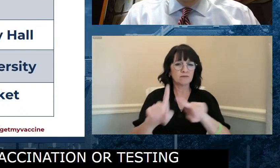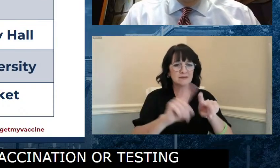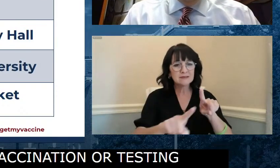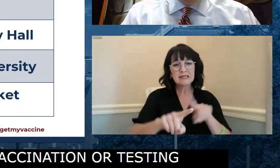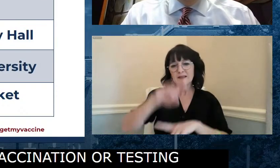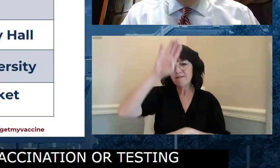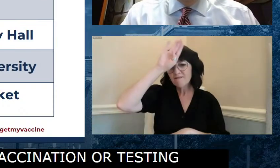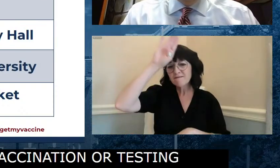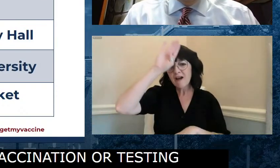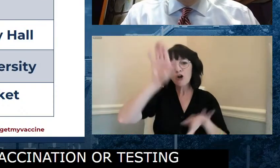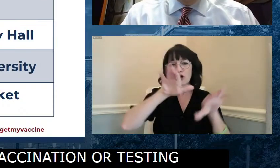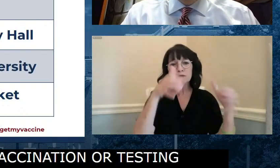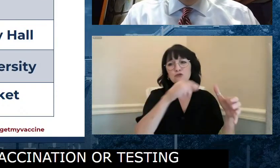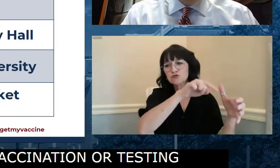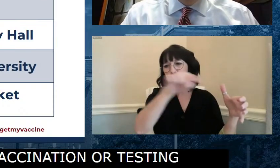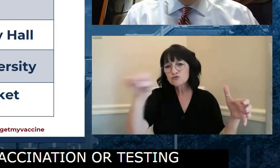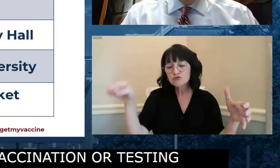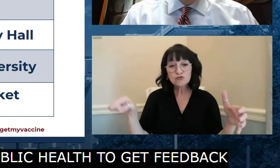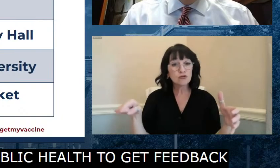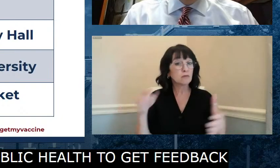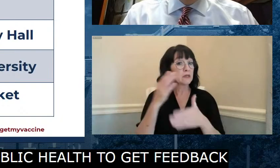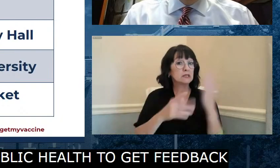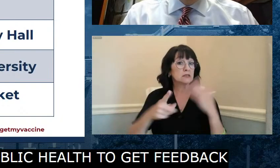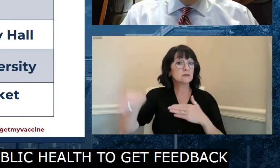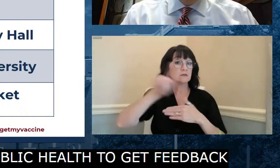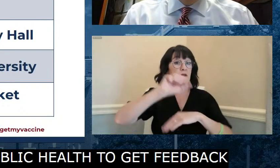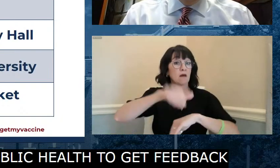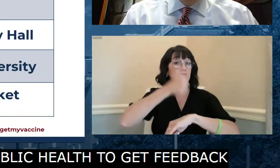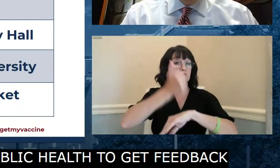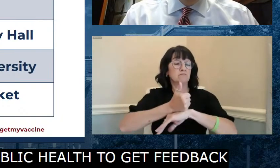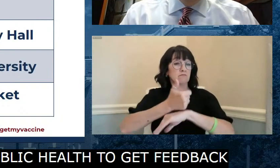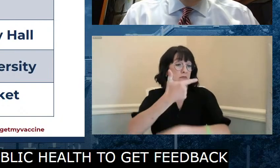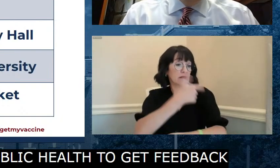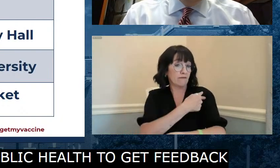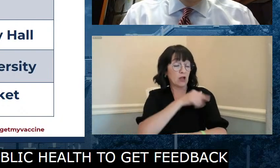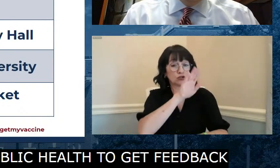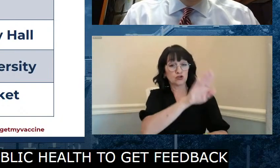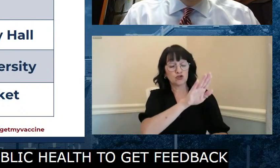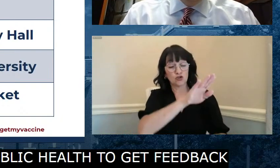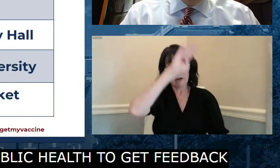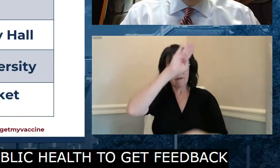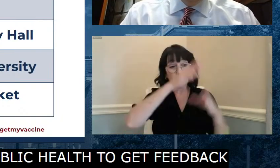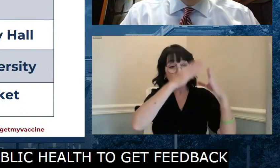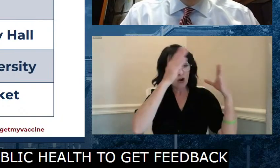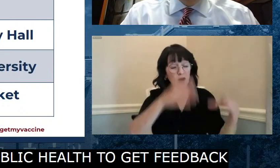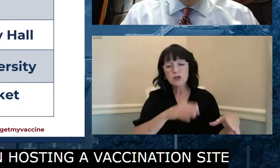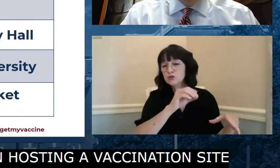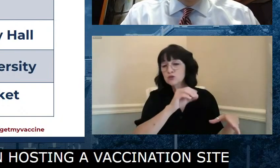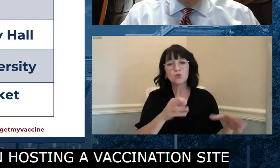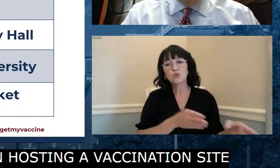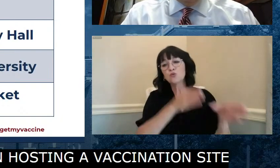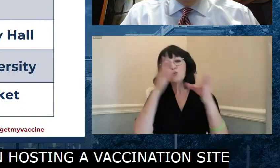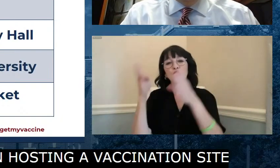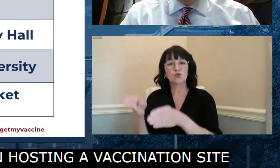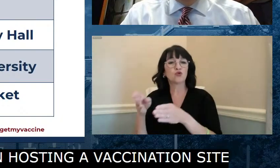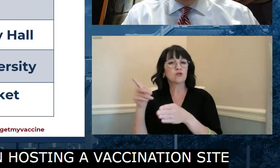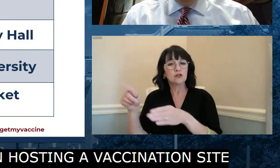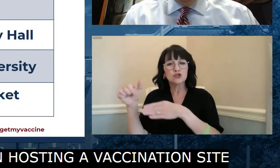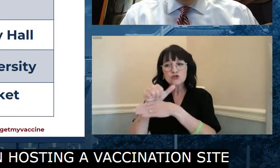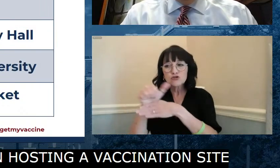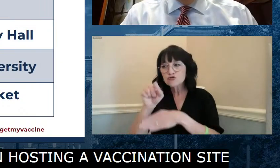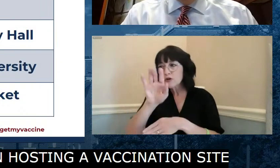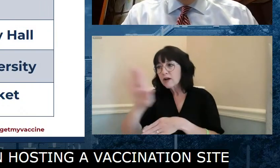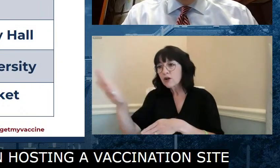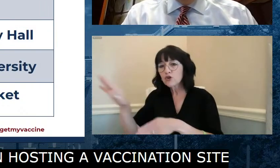has, whether it's been hosting a vaccination site at their departments or when we needed additional EMTs to be trained to help